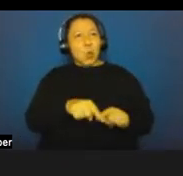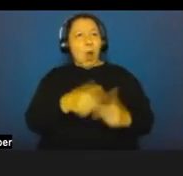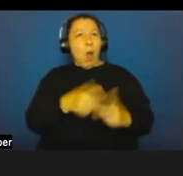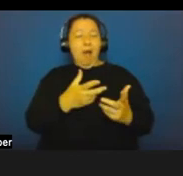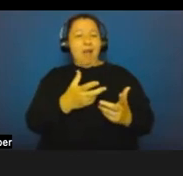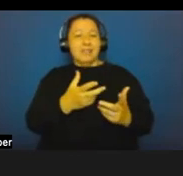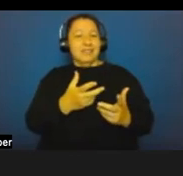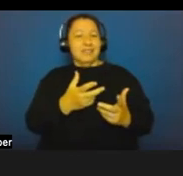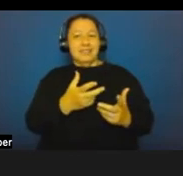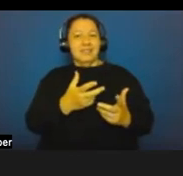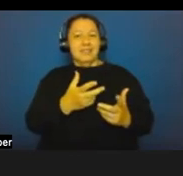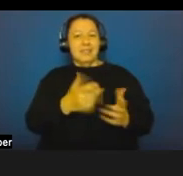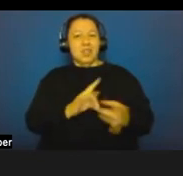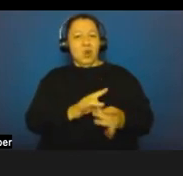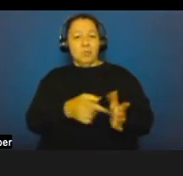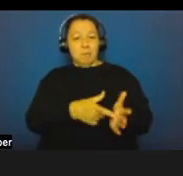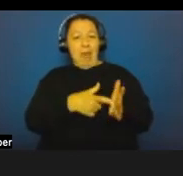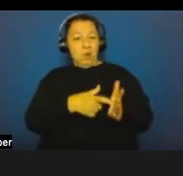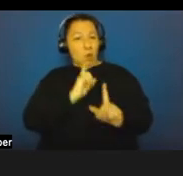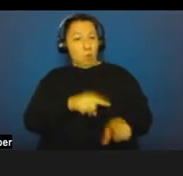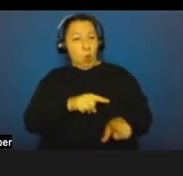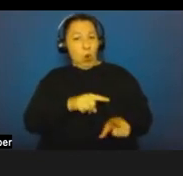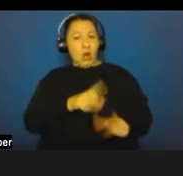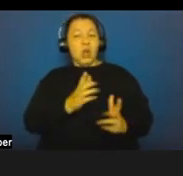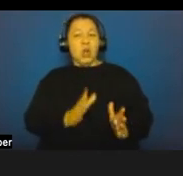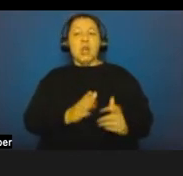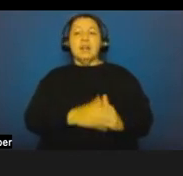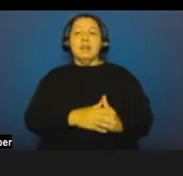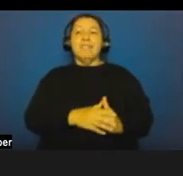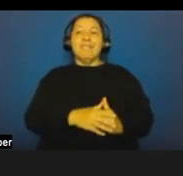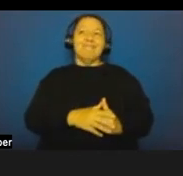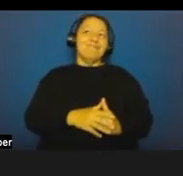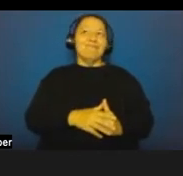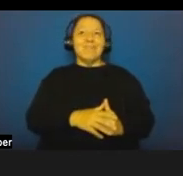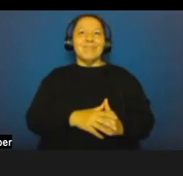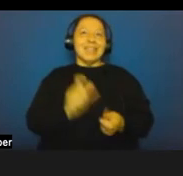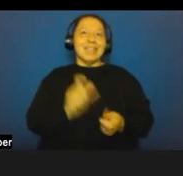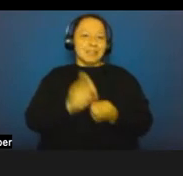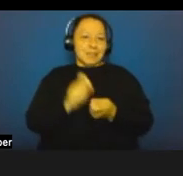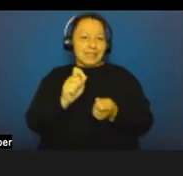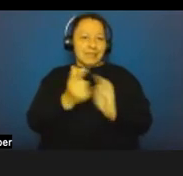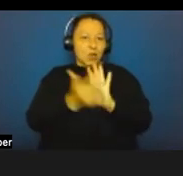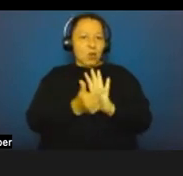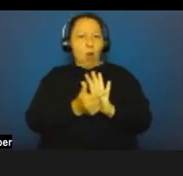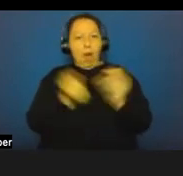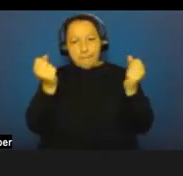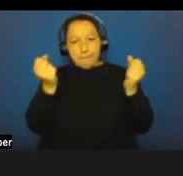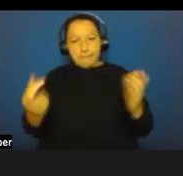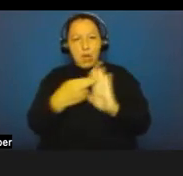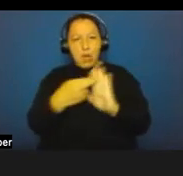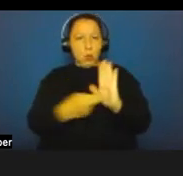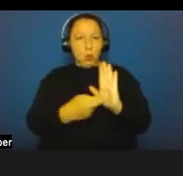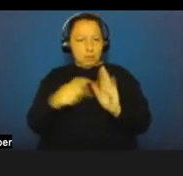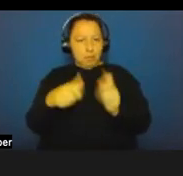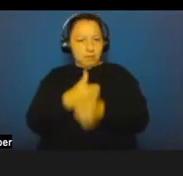a mandatory reporter is like a certain law and has like a bunch of rules that go with it. And